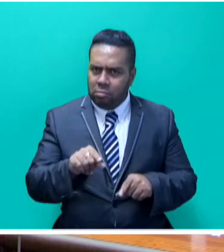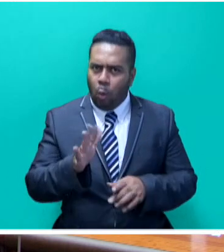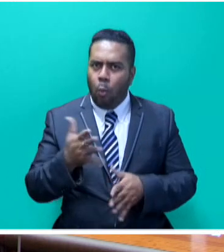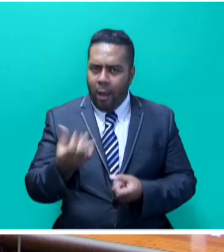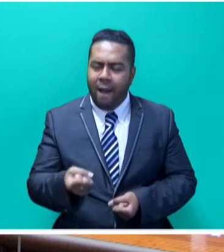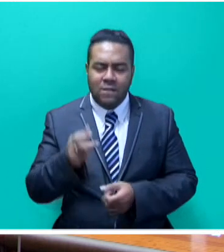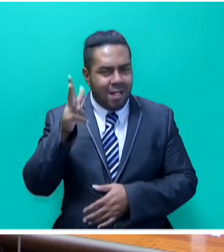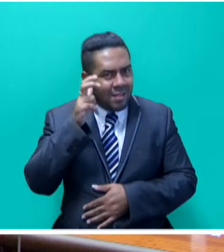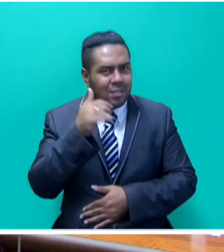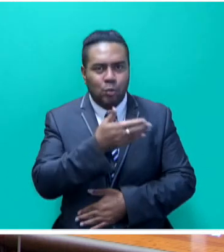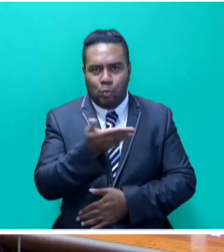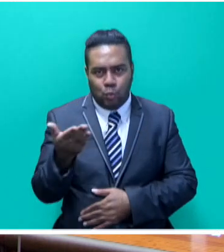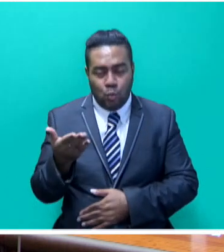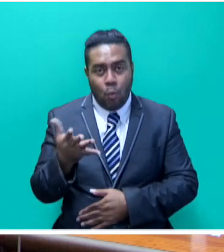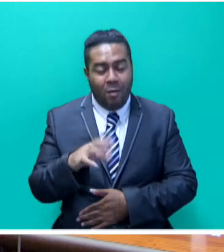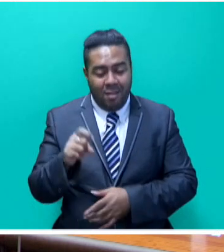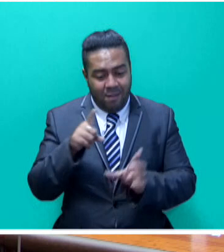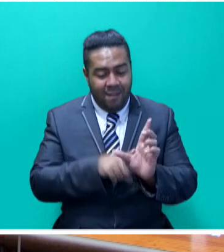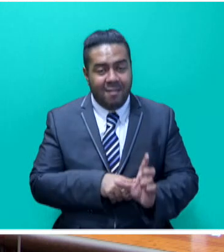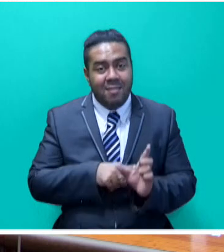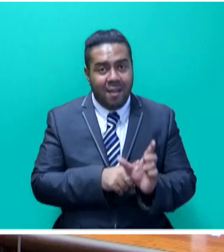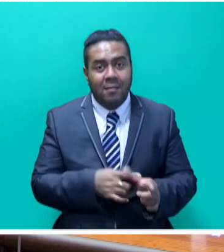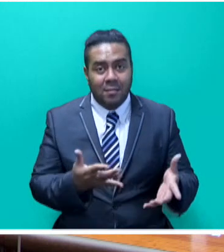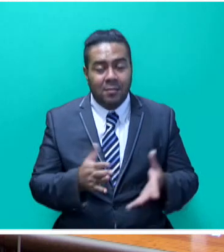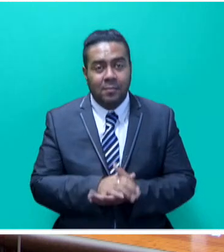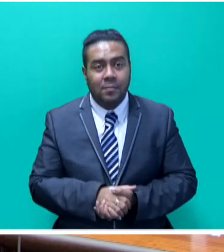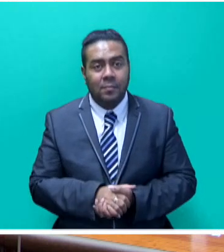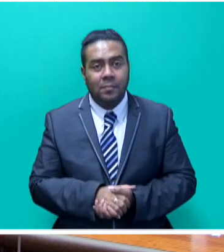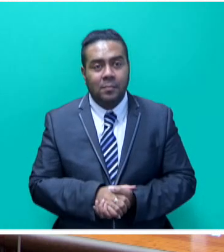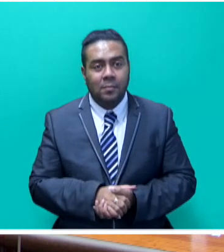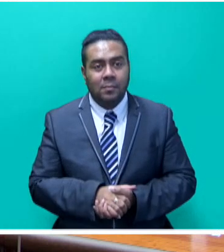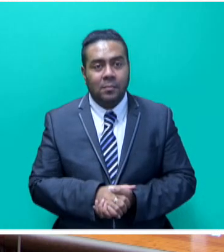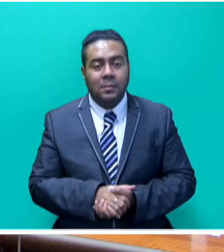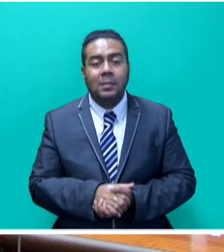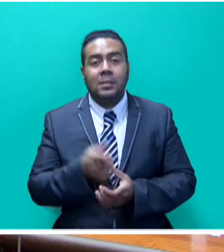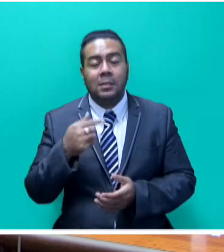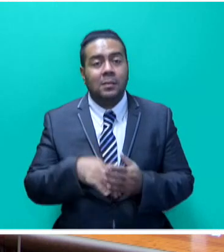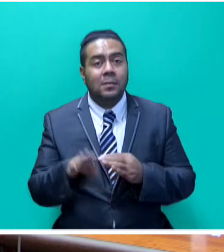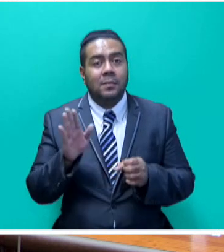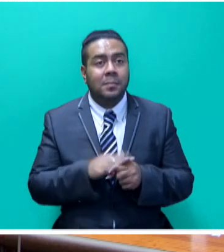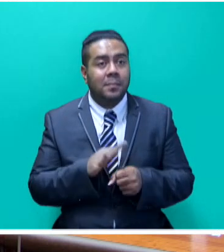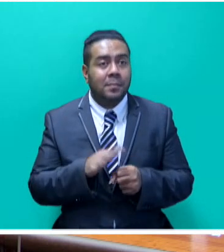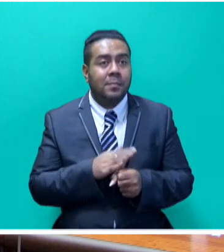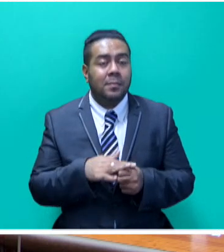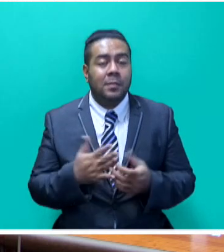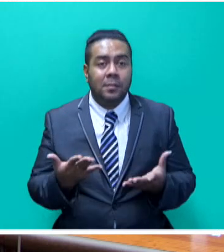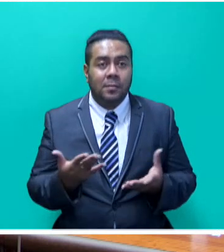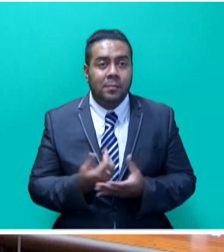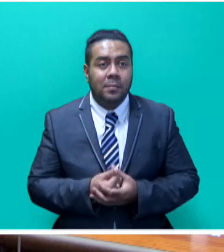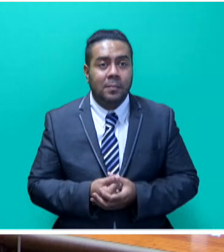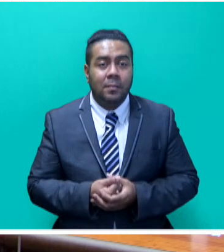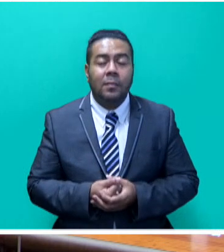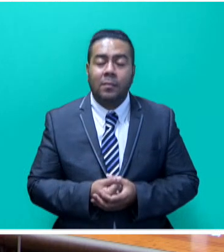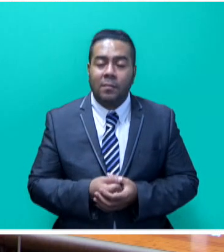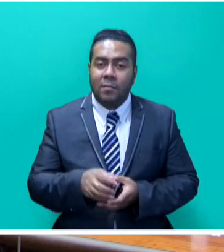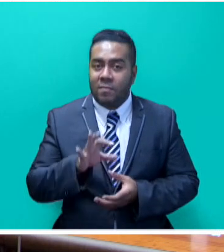listened to you, whether you are a young scholar or an entrepreneur in the making or amongst the most vulnerable. Contrary